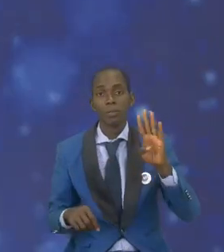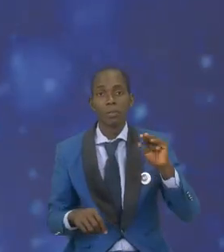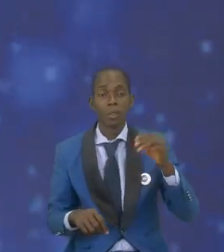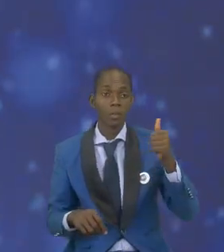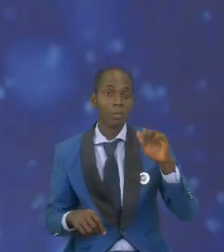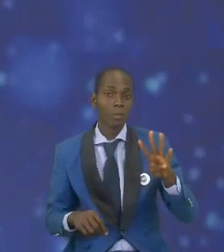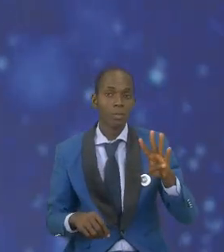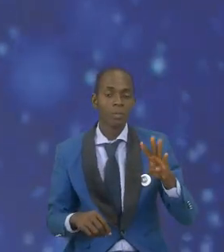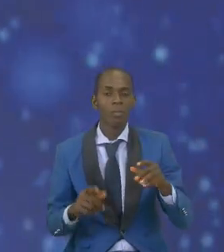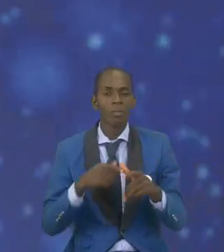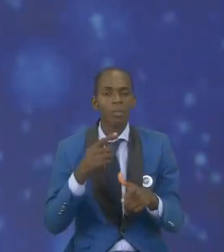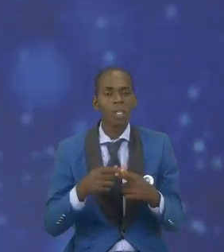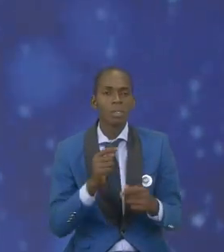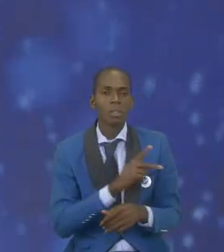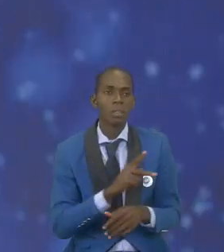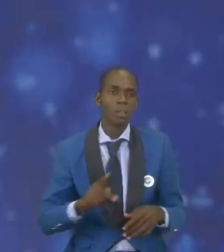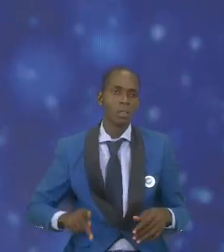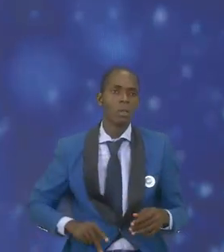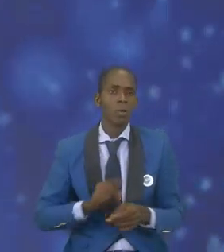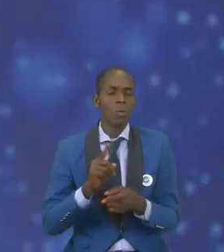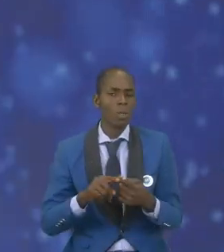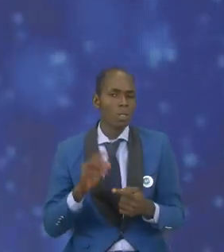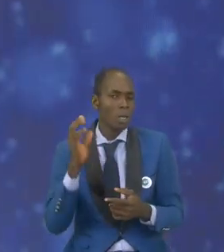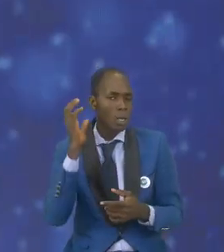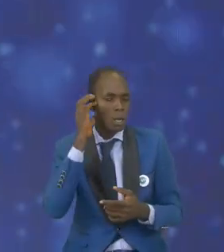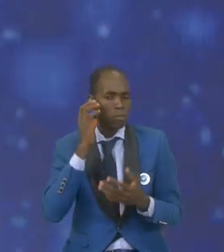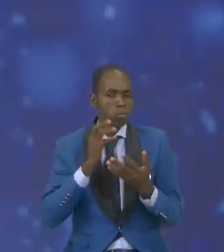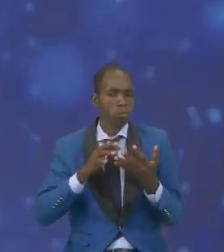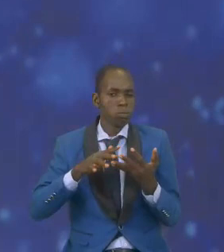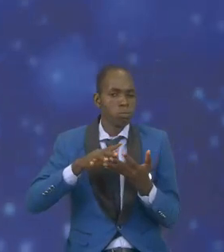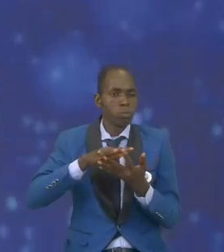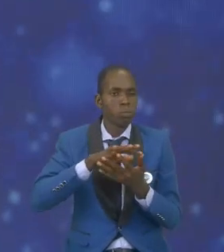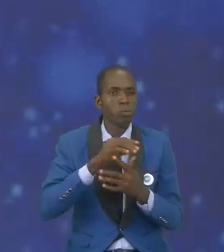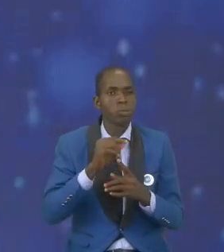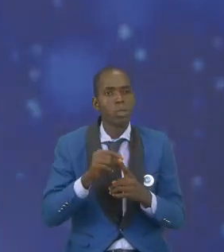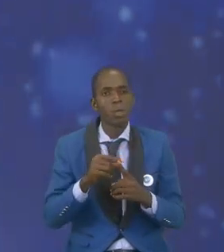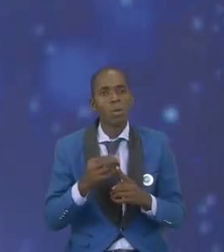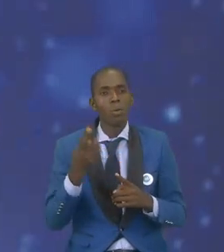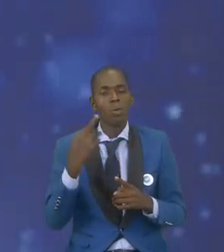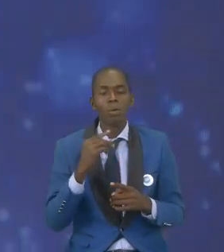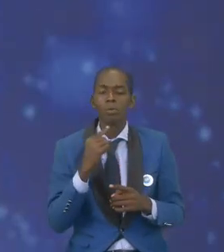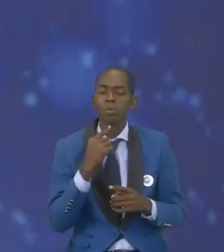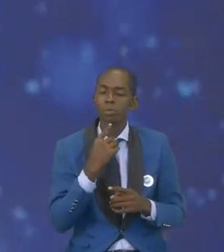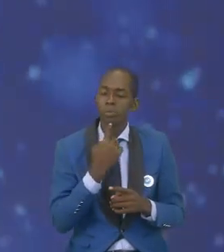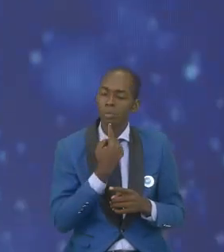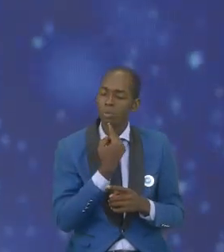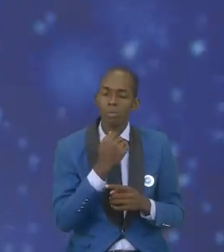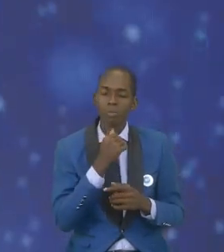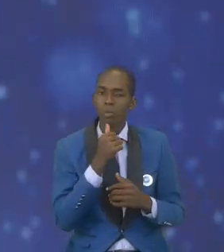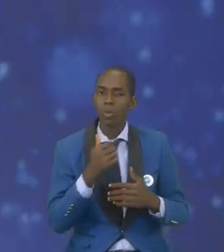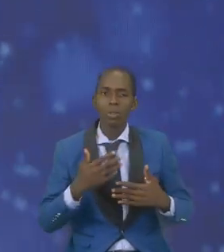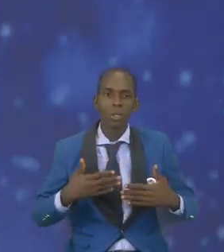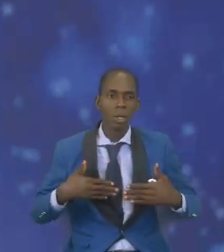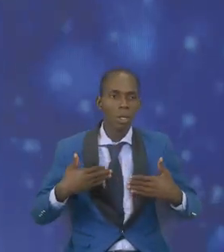In verse 14, then the king, when he heard these words, was so displeased